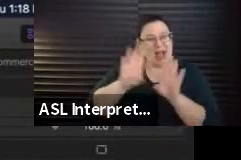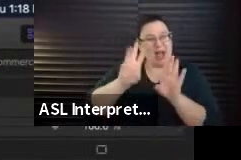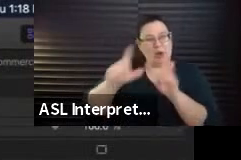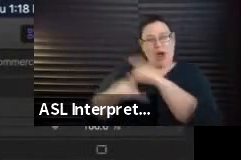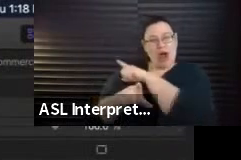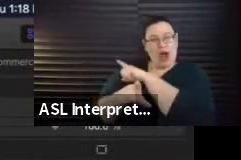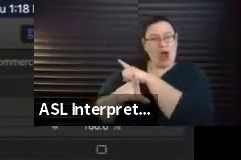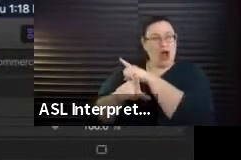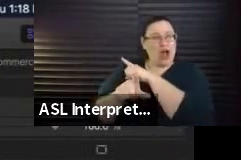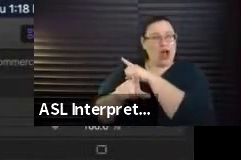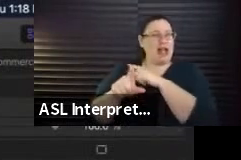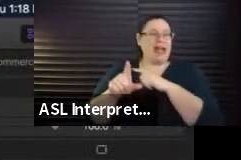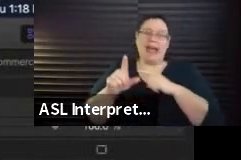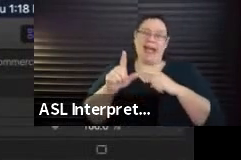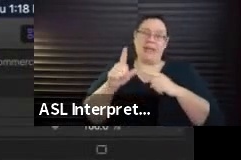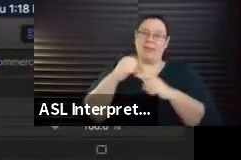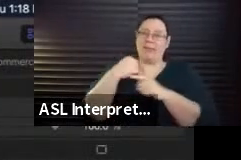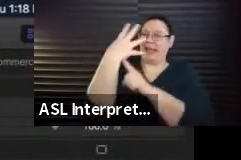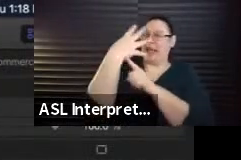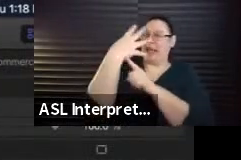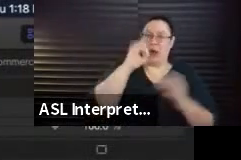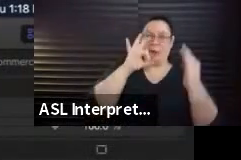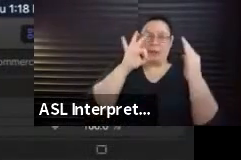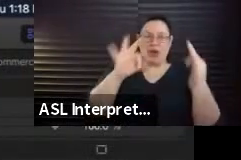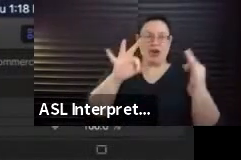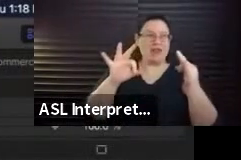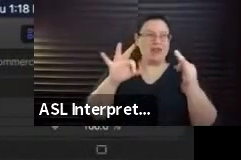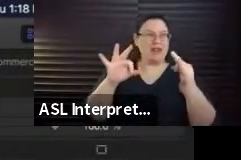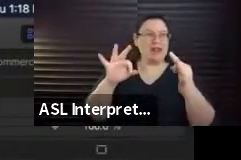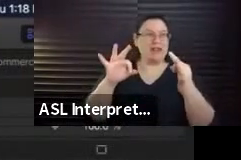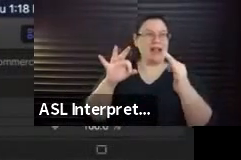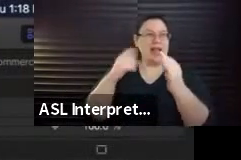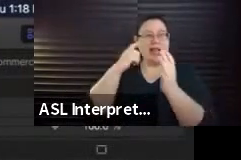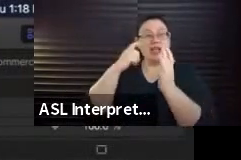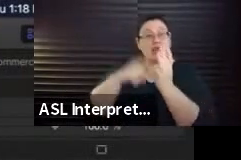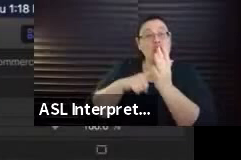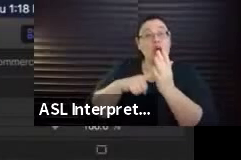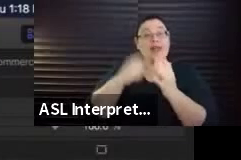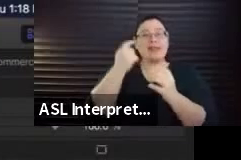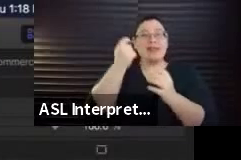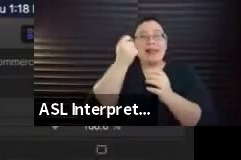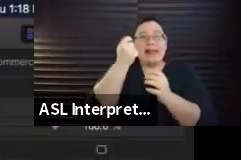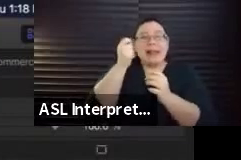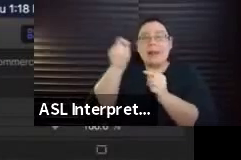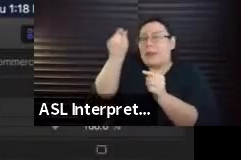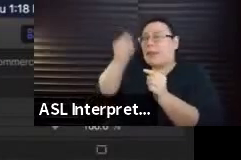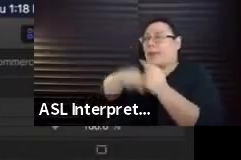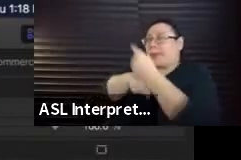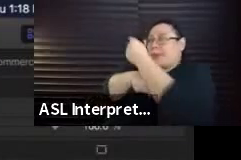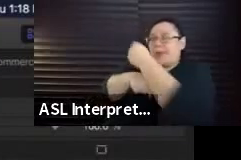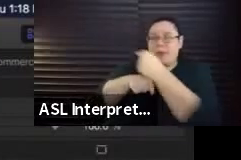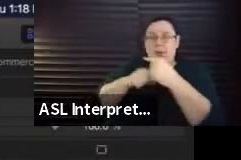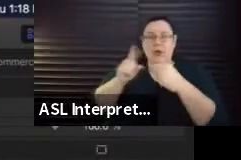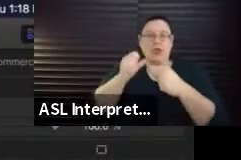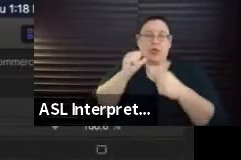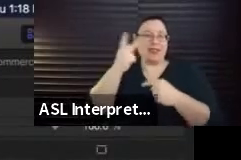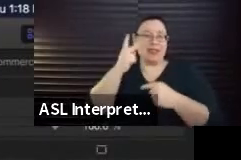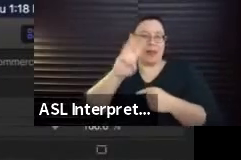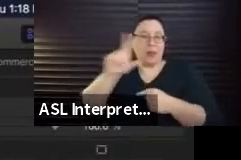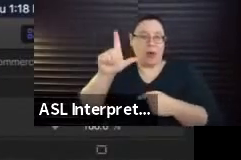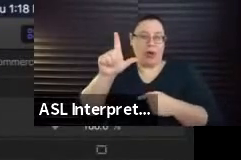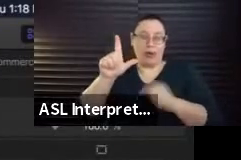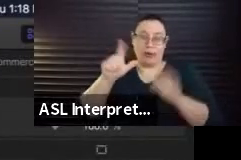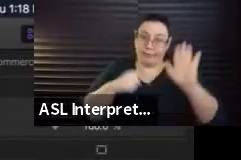lined up exactly right, and my backdrop isn't covering the whole wall. I'm a bit of a perfectionist,